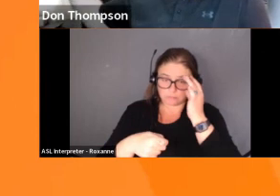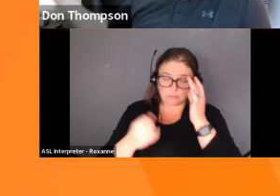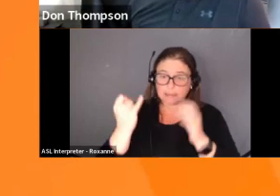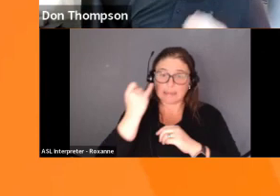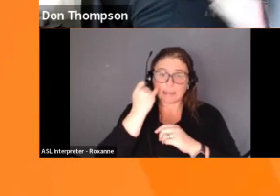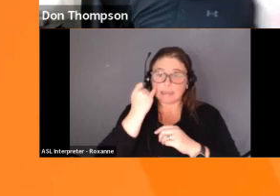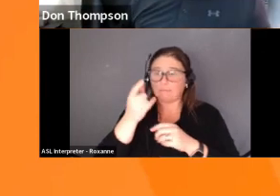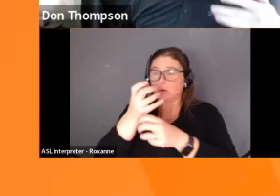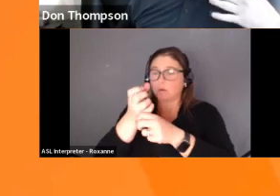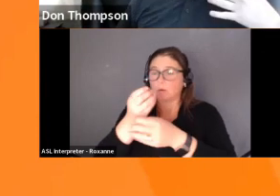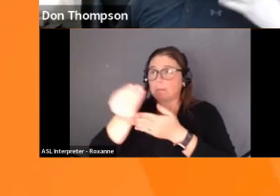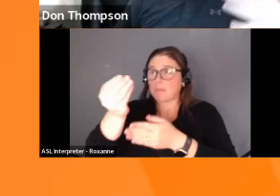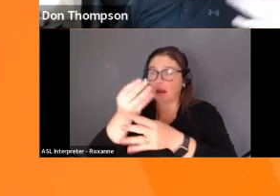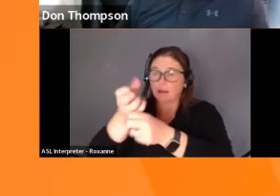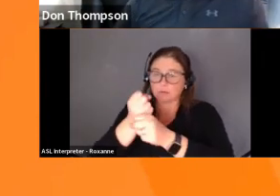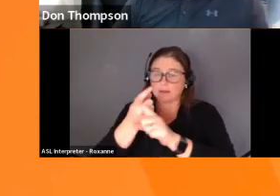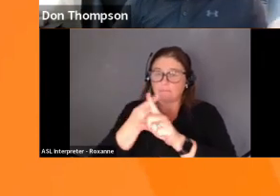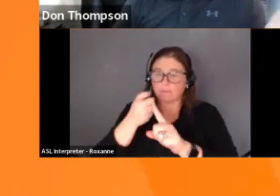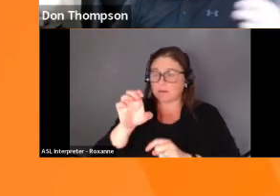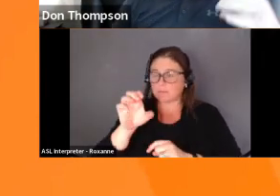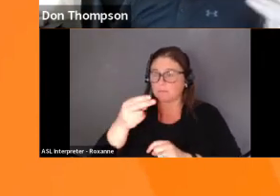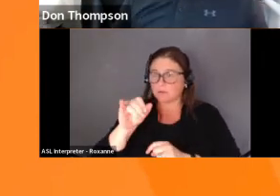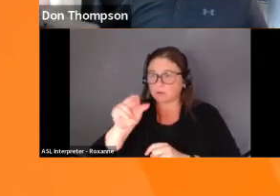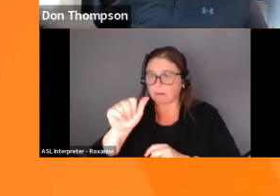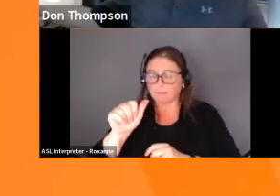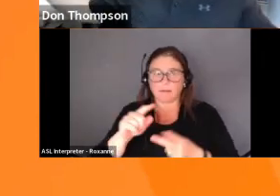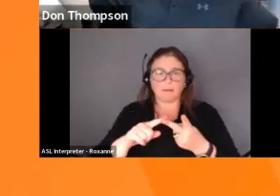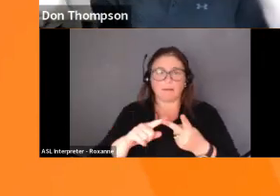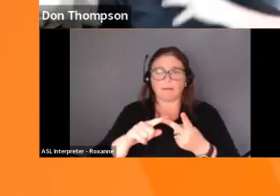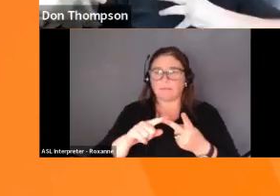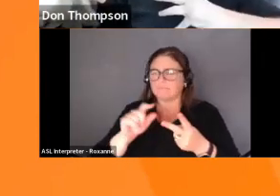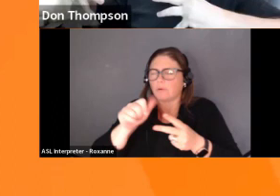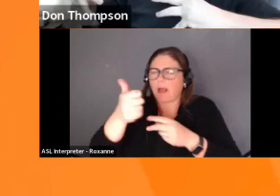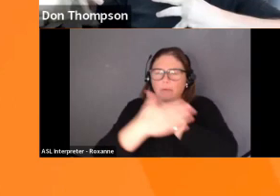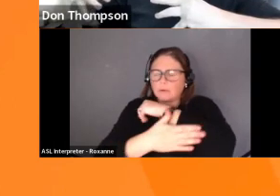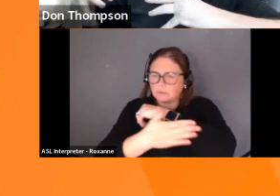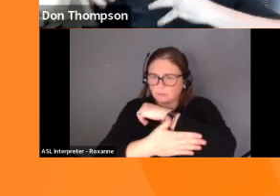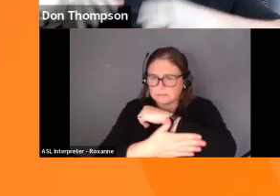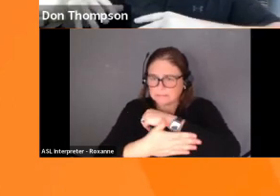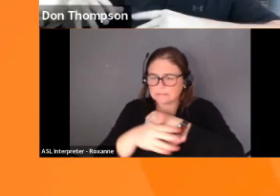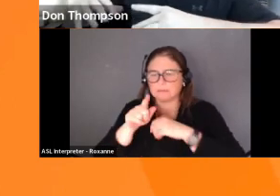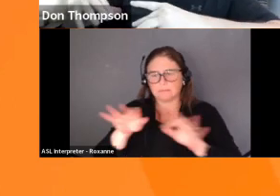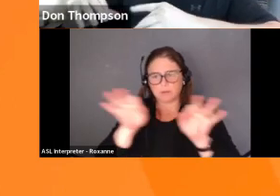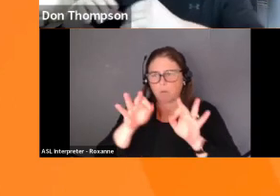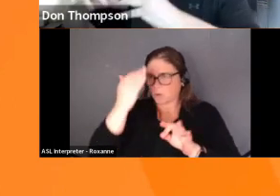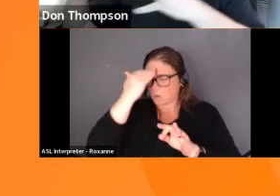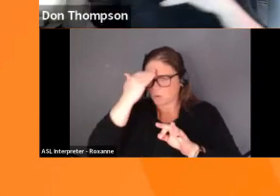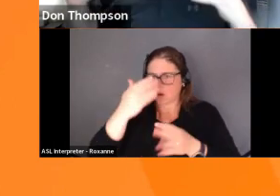from China or India or just somewhere overseas, making sure we know all the duties that are coming into